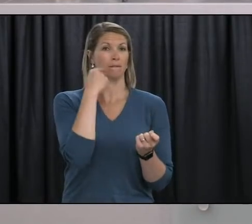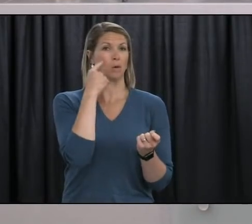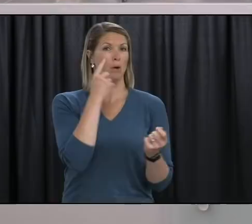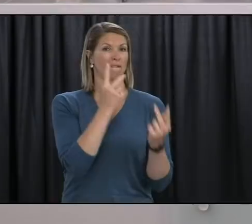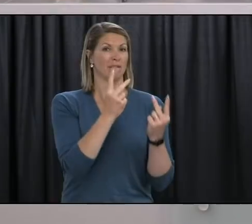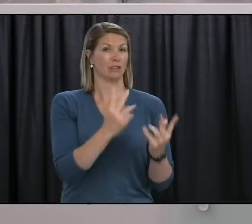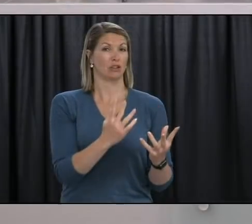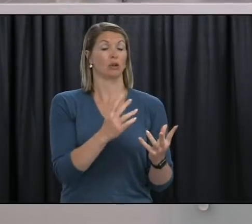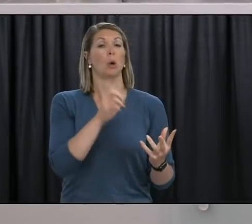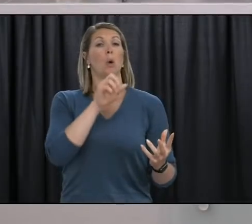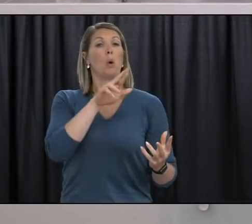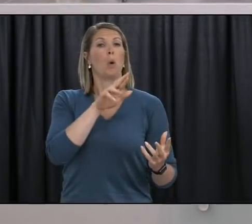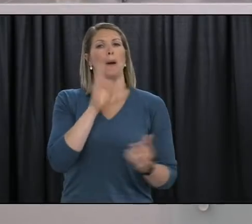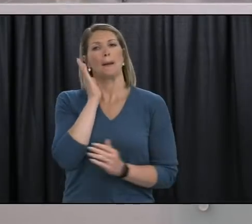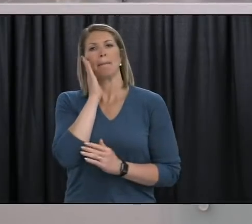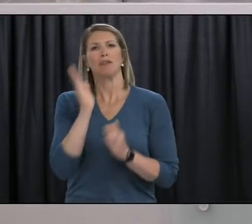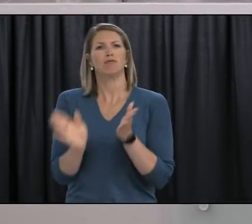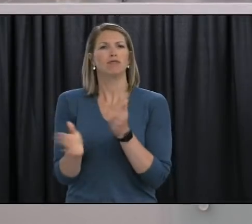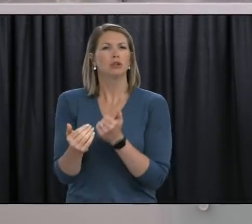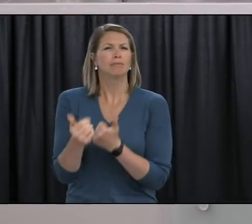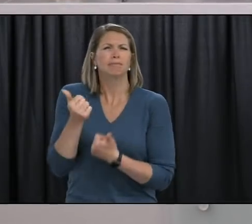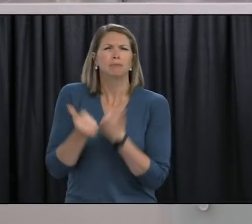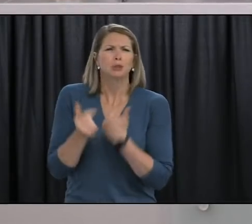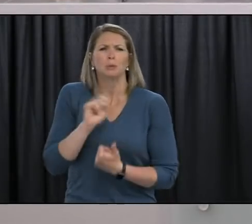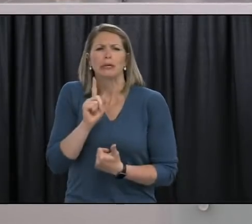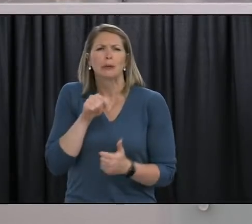related to that? So,